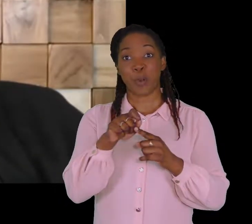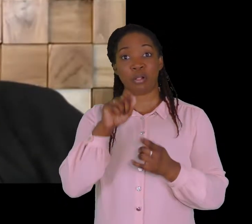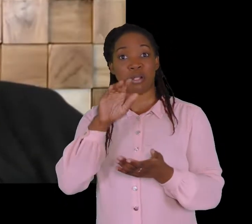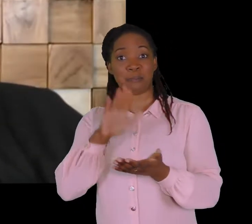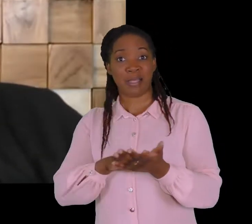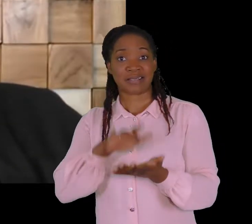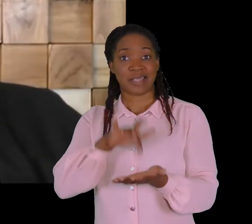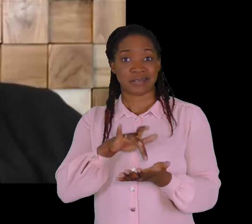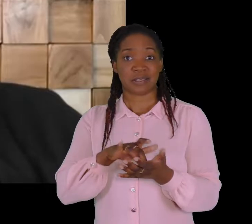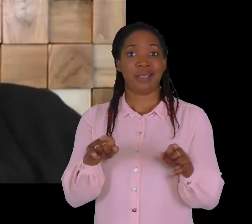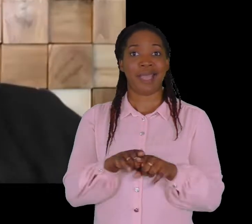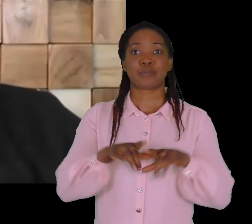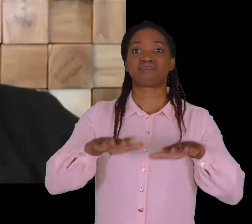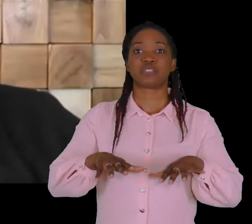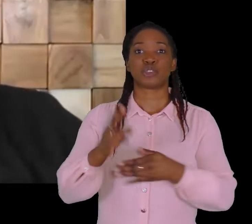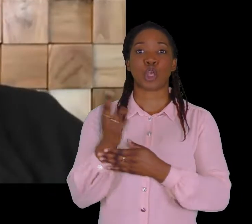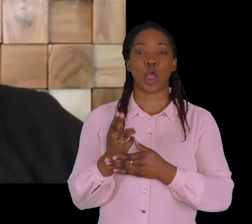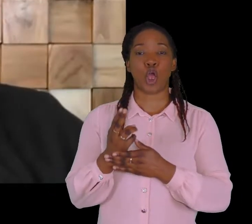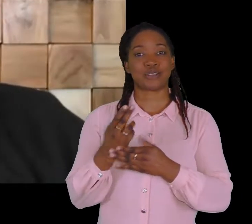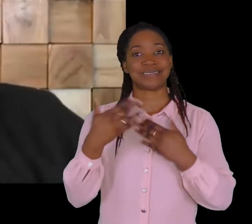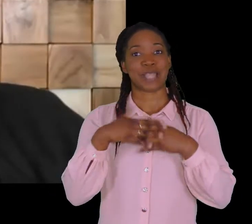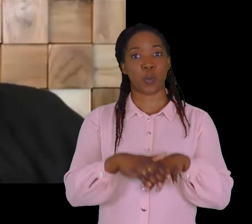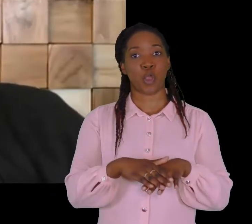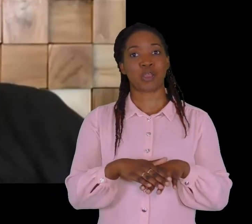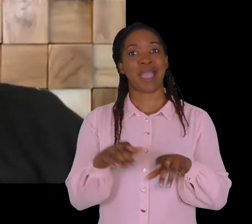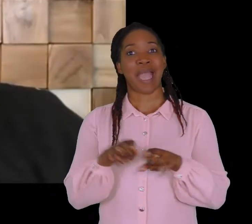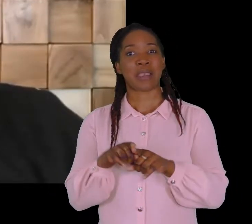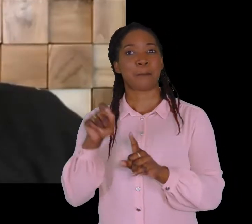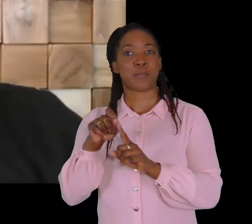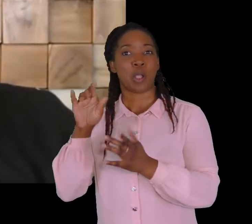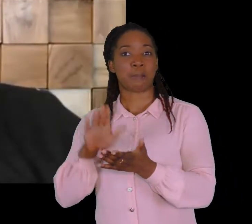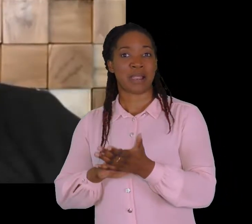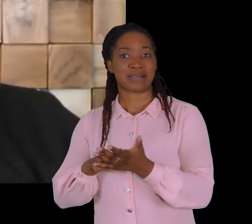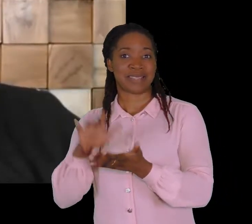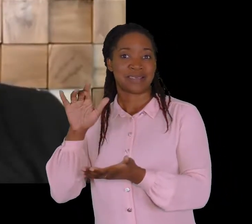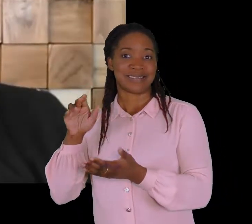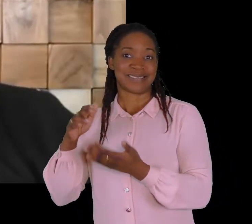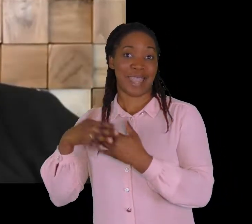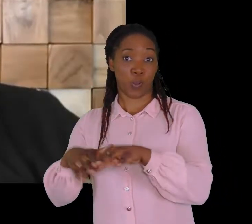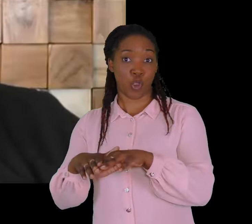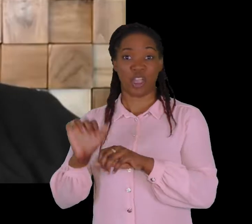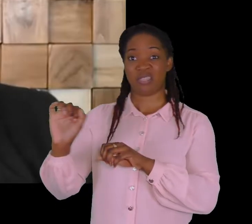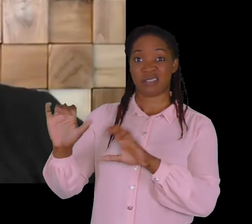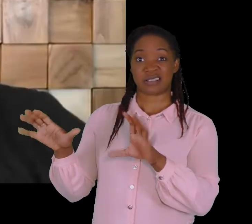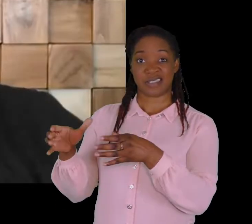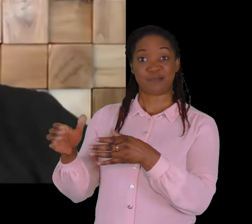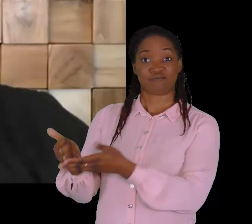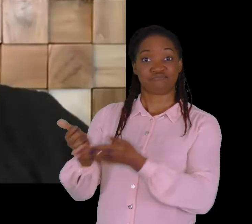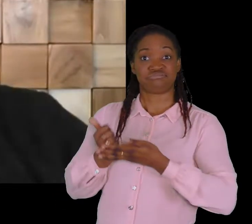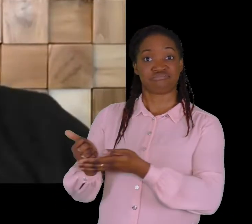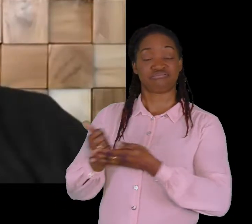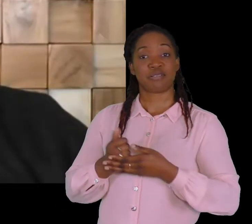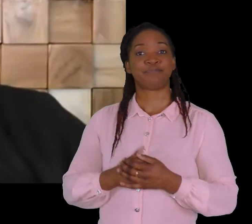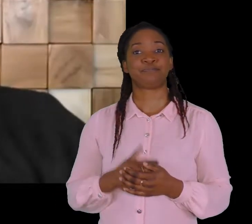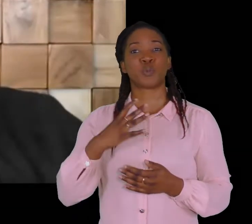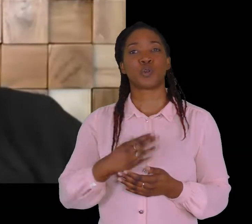with the Paul Mellon Centre and the British Art Network, and also to the PMC, the Paul Mellon Network, Paul Mellon Centre